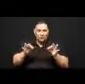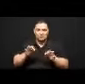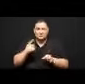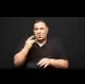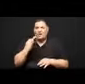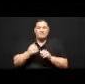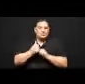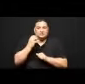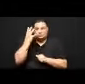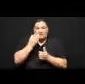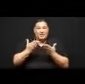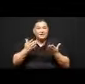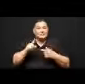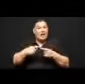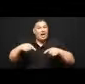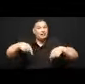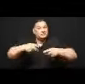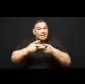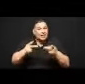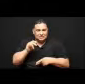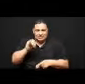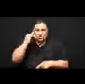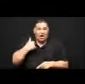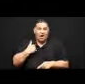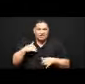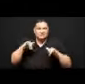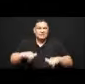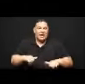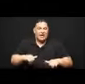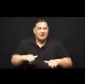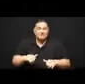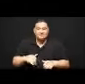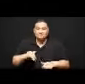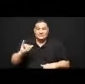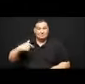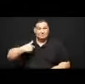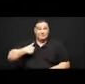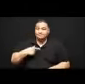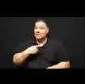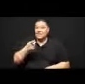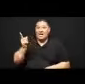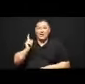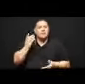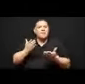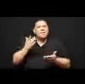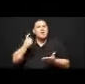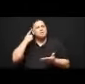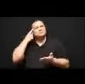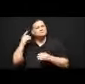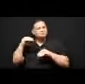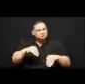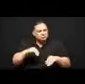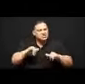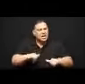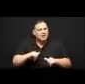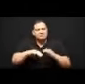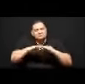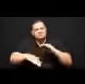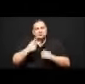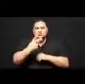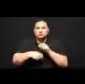things about this place. That's why I say, like me, they probably expected to stay no more than